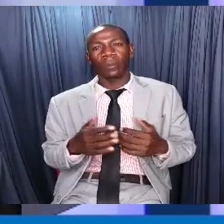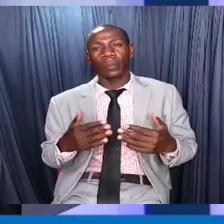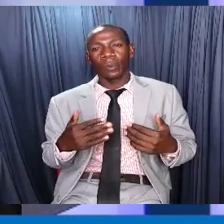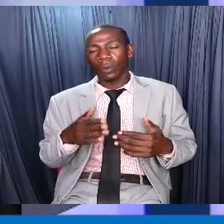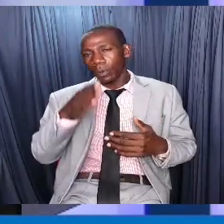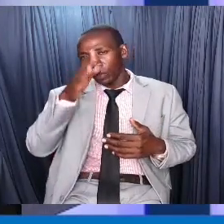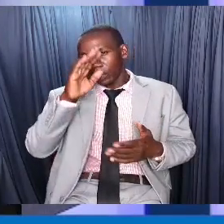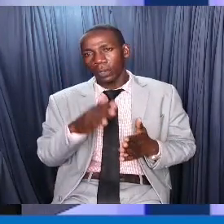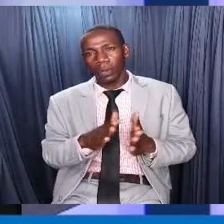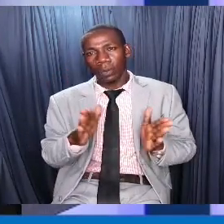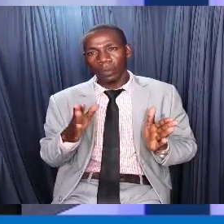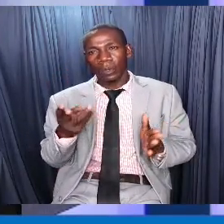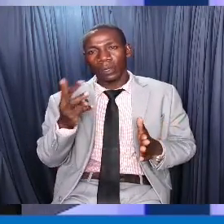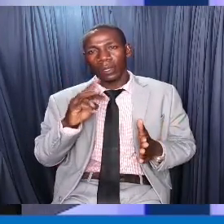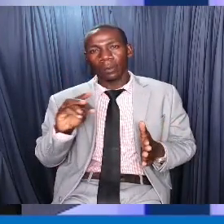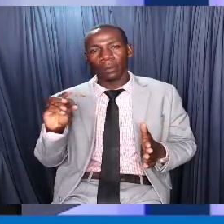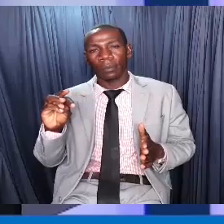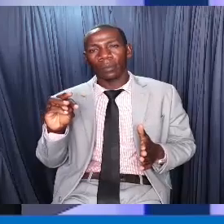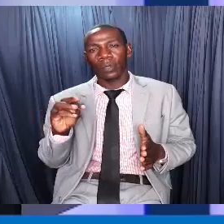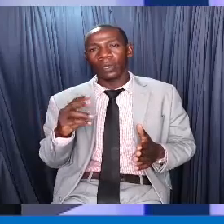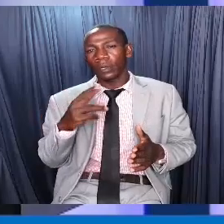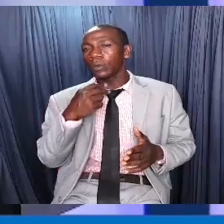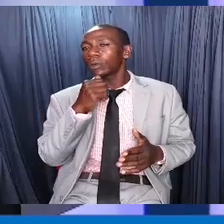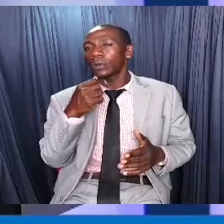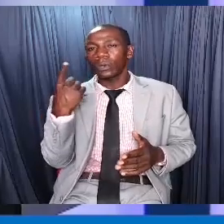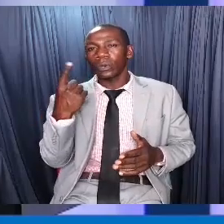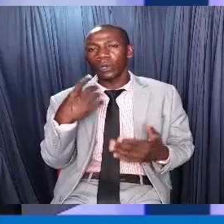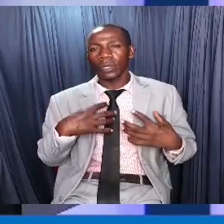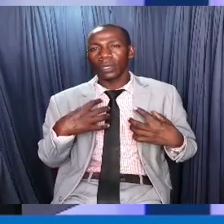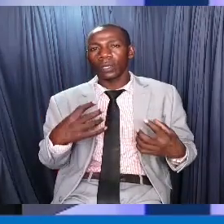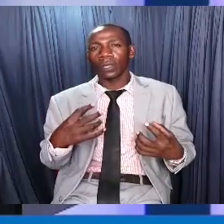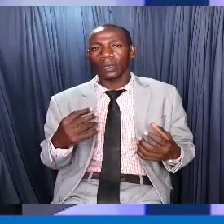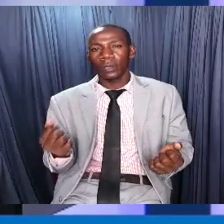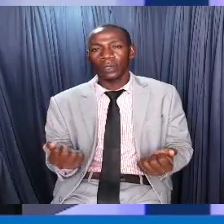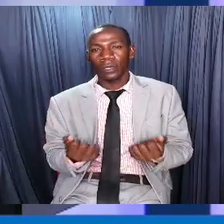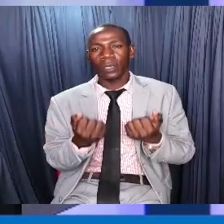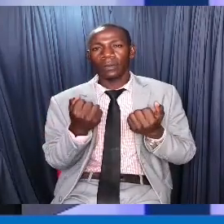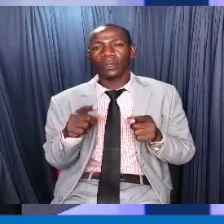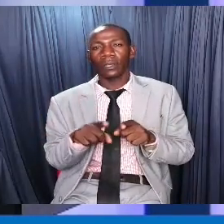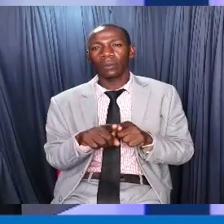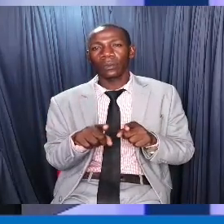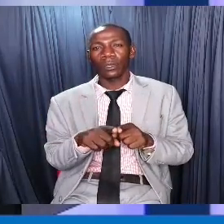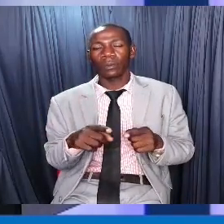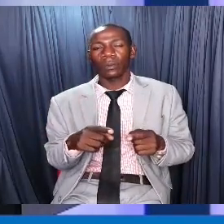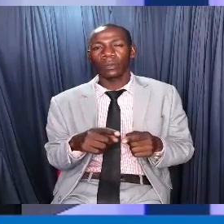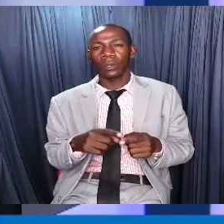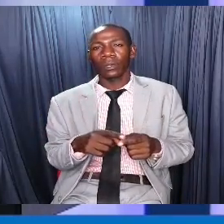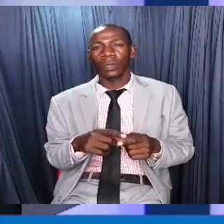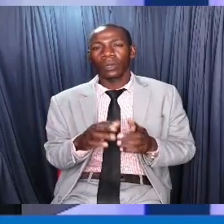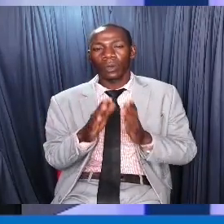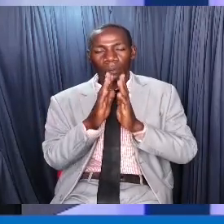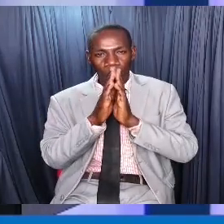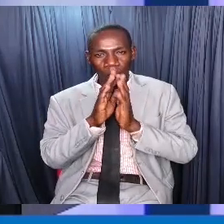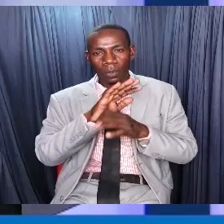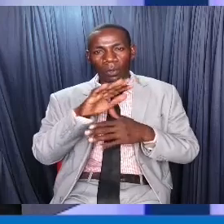anawafungua. And God delivers people wherever they are. Wacha kule kupona tu. Not only the healing. Na pia kuokolewa. And again being saved more than that. Na maombi yote yanachanganywa